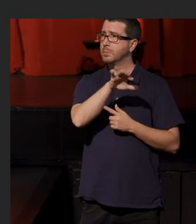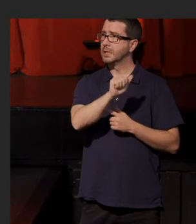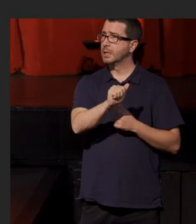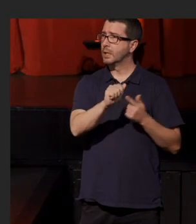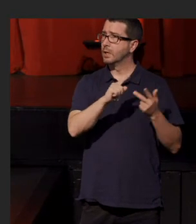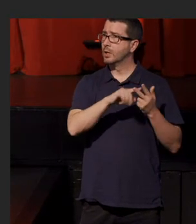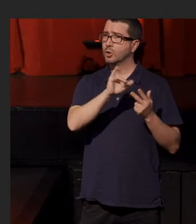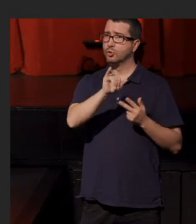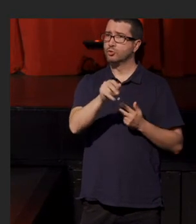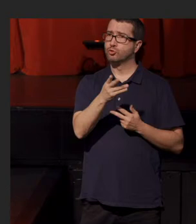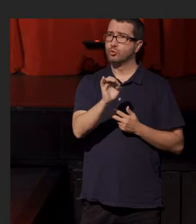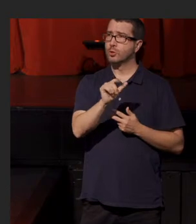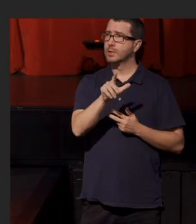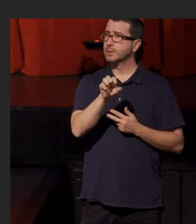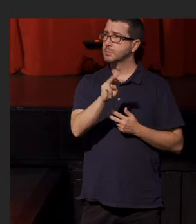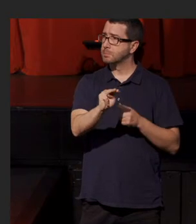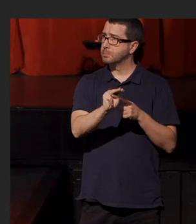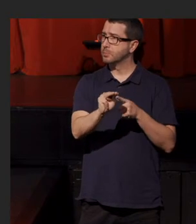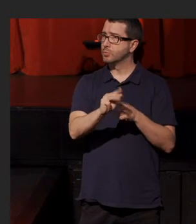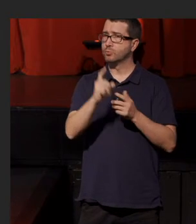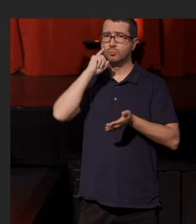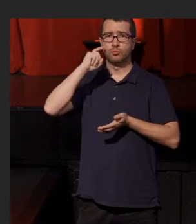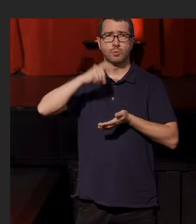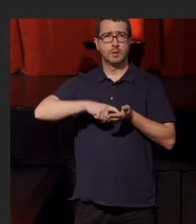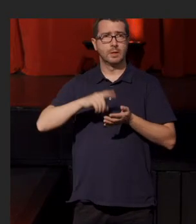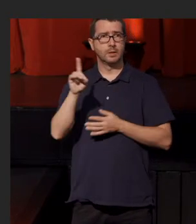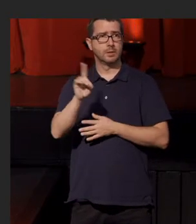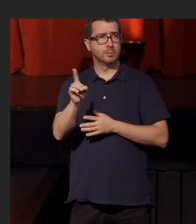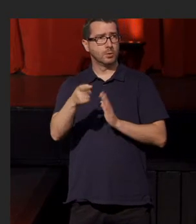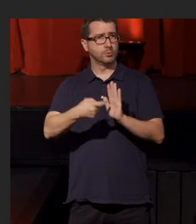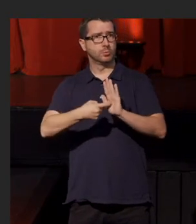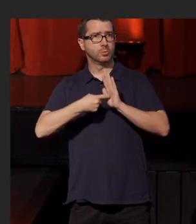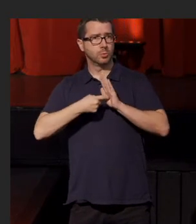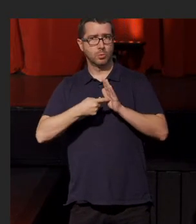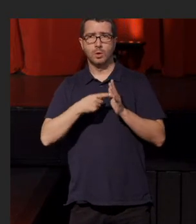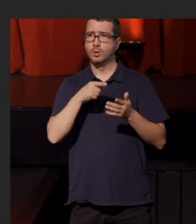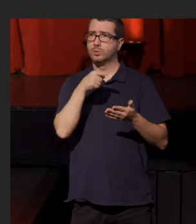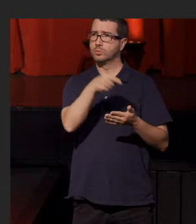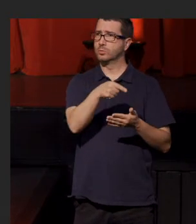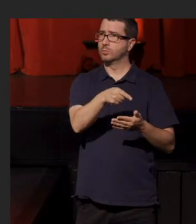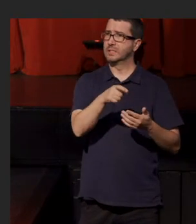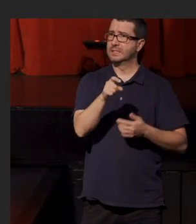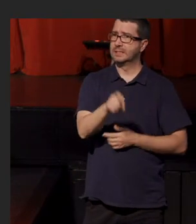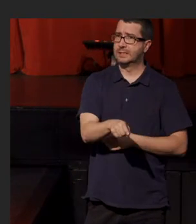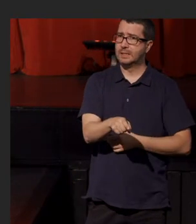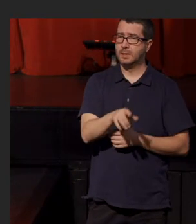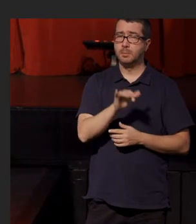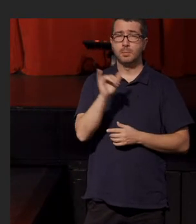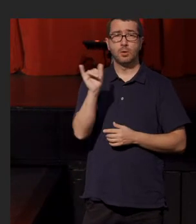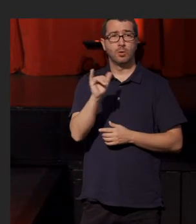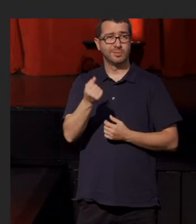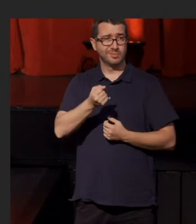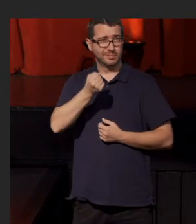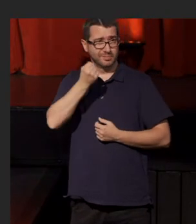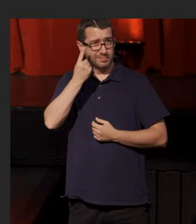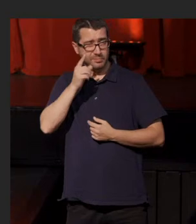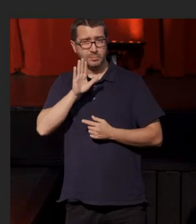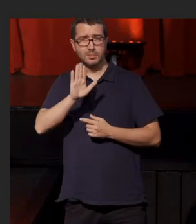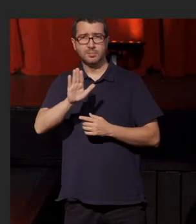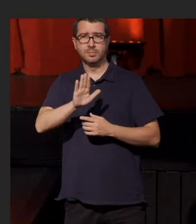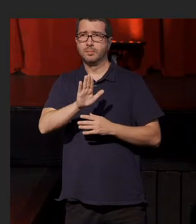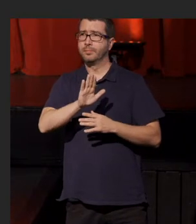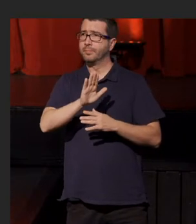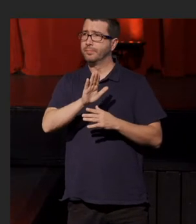Because we recognize in a democracy we need journalism, but we also recognize that